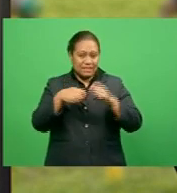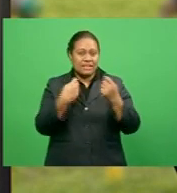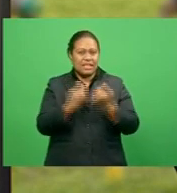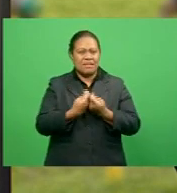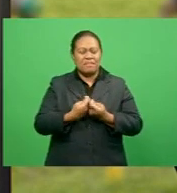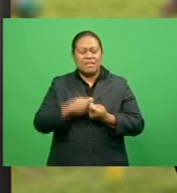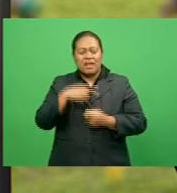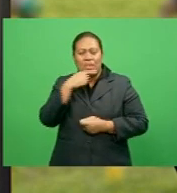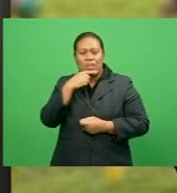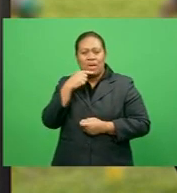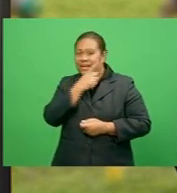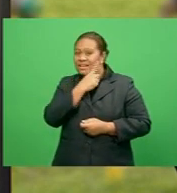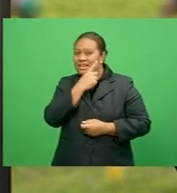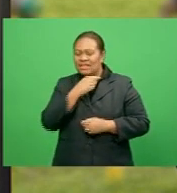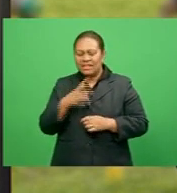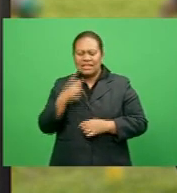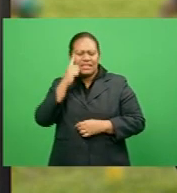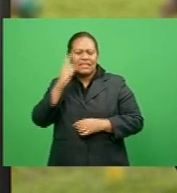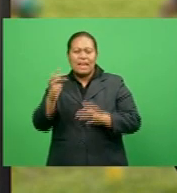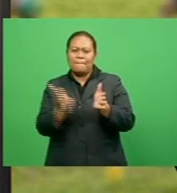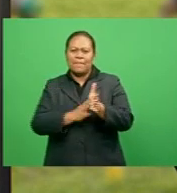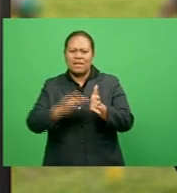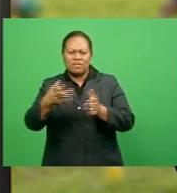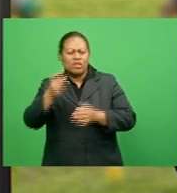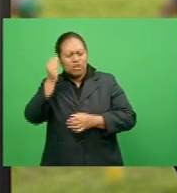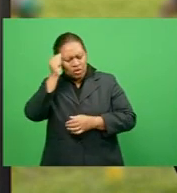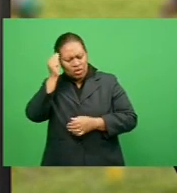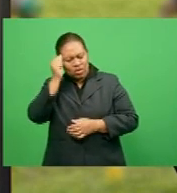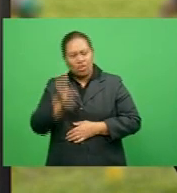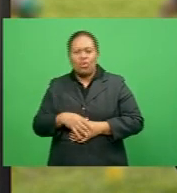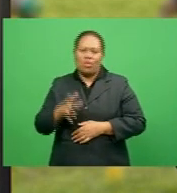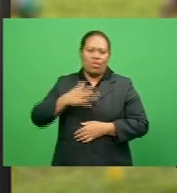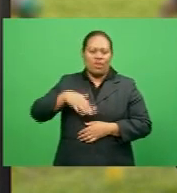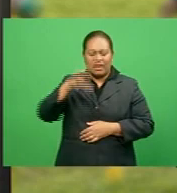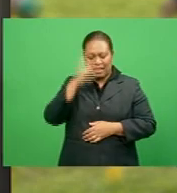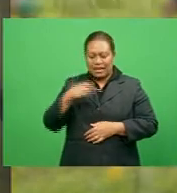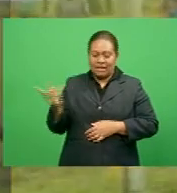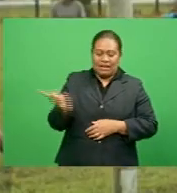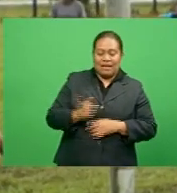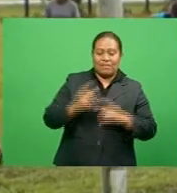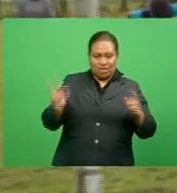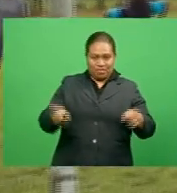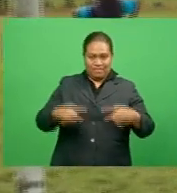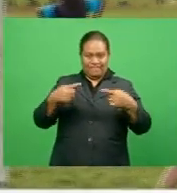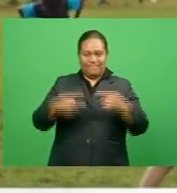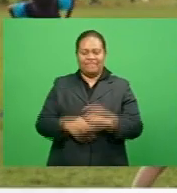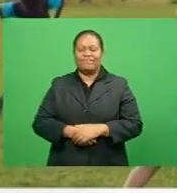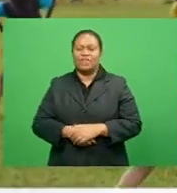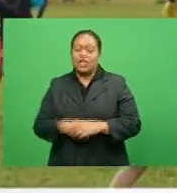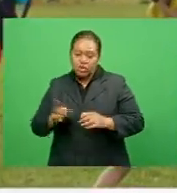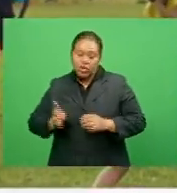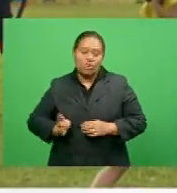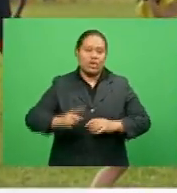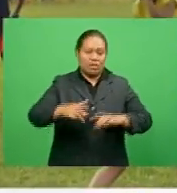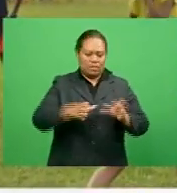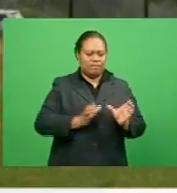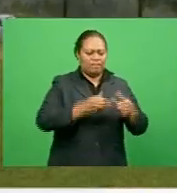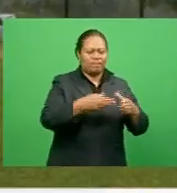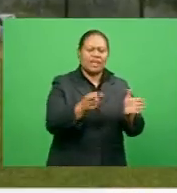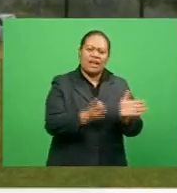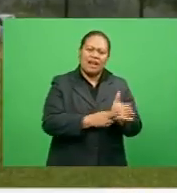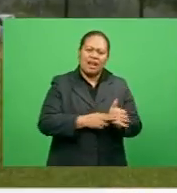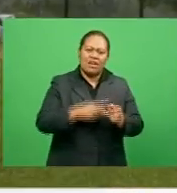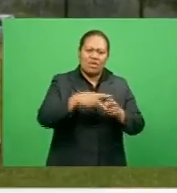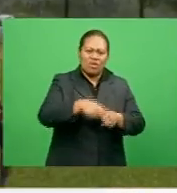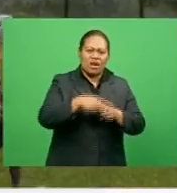20-year-old Miriam Mbakini knows it's anyone's game come competition day. Rewa is pooled with Nandrogan, Nasinu